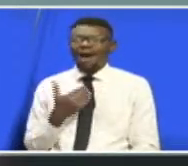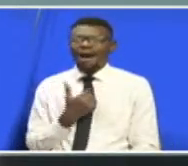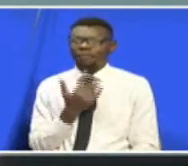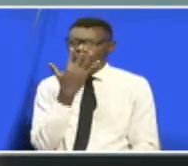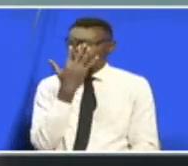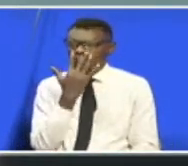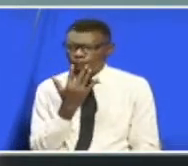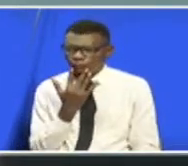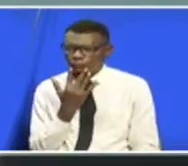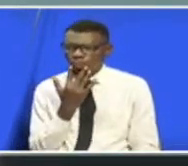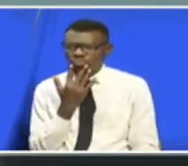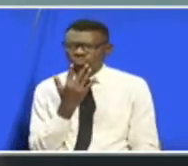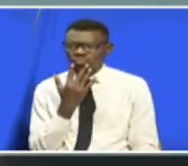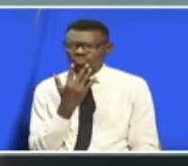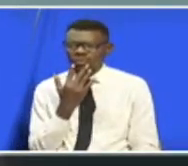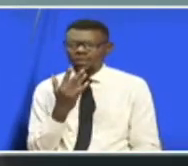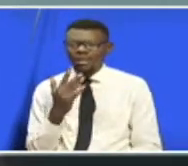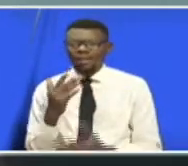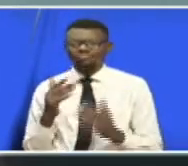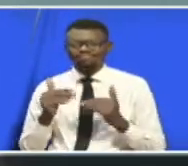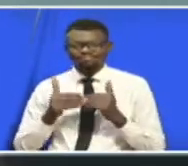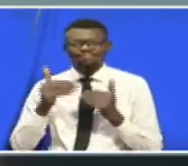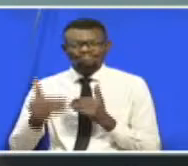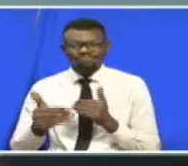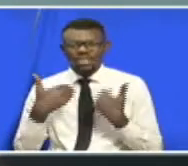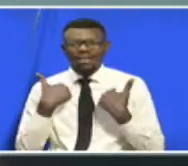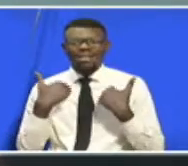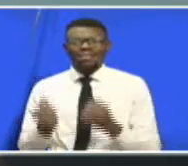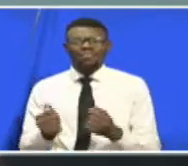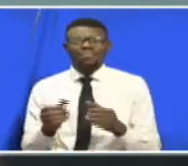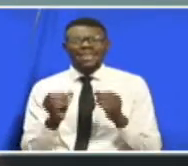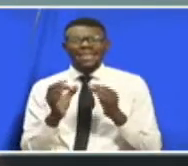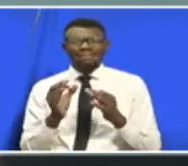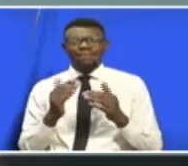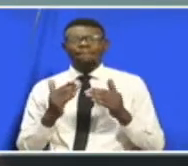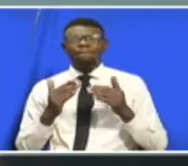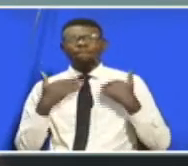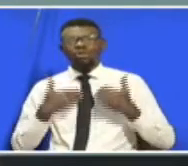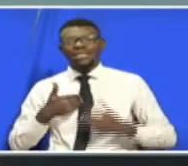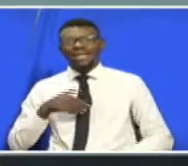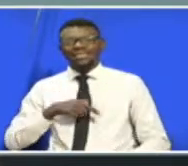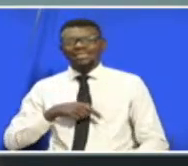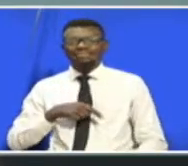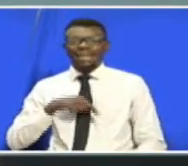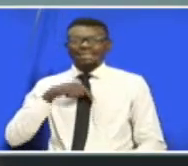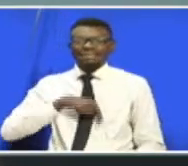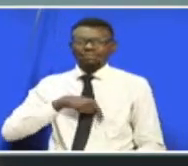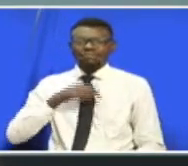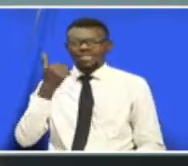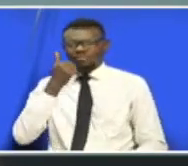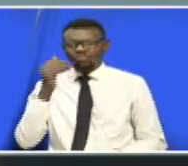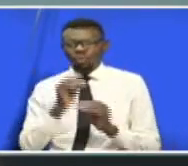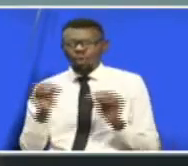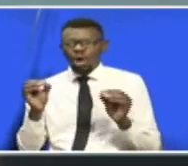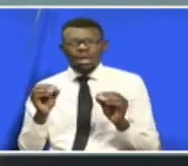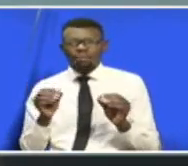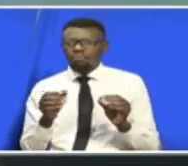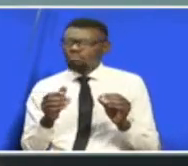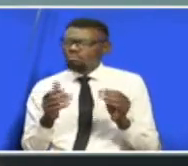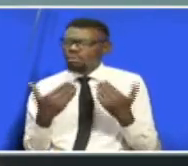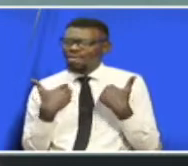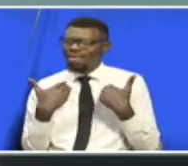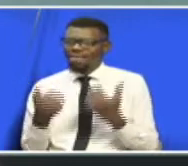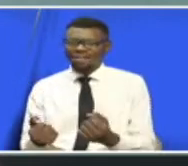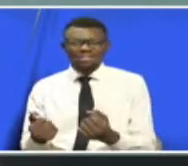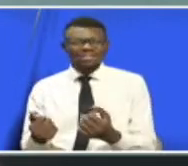and then they will recover. If they don't have underlying conditions, then they will recover without knowing that they had COVID-19 if they don't